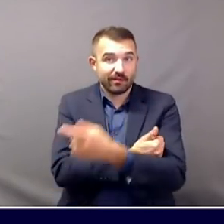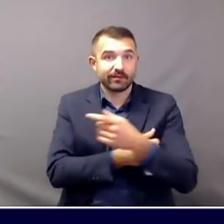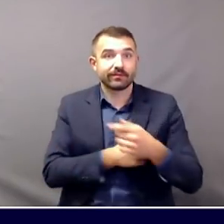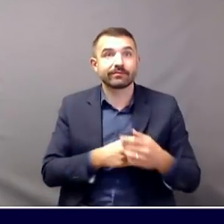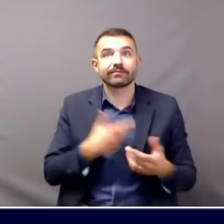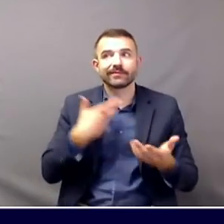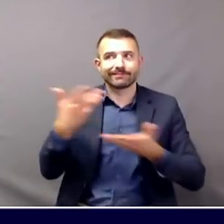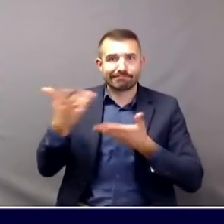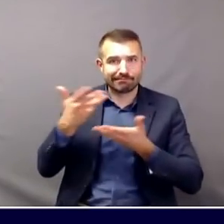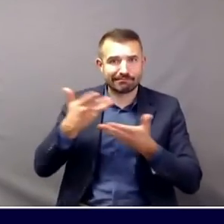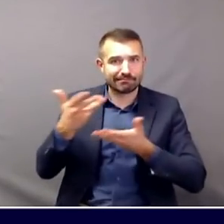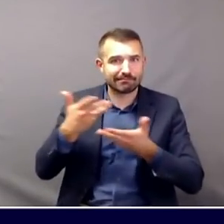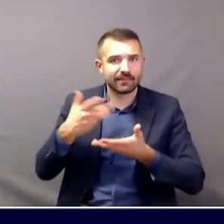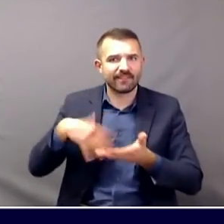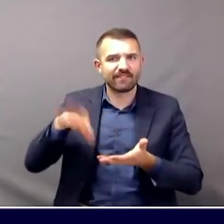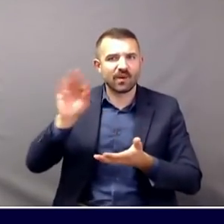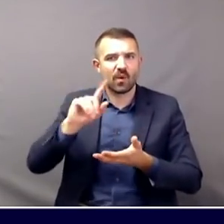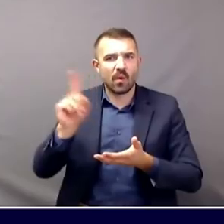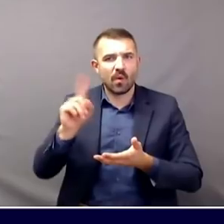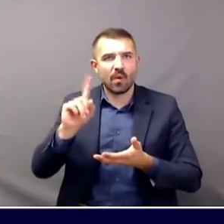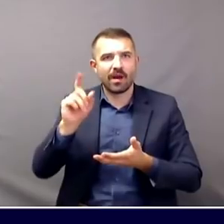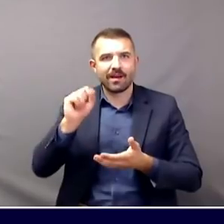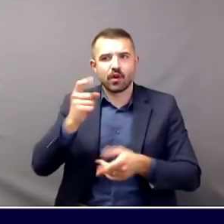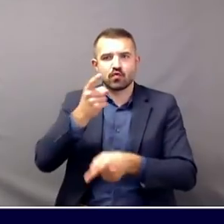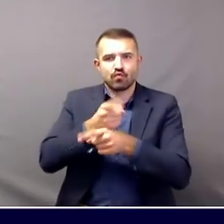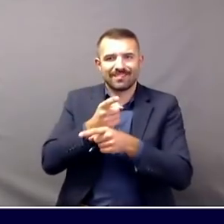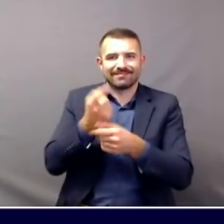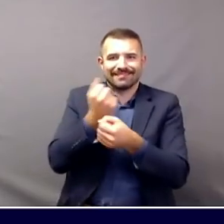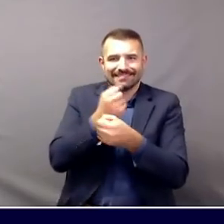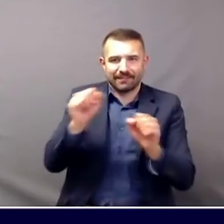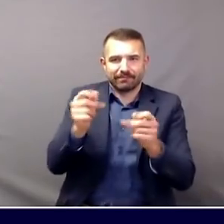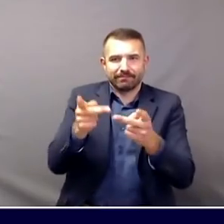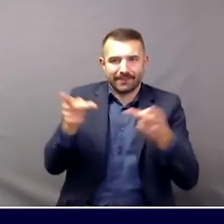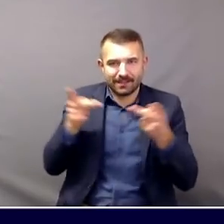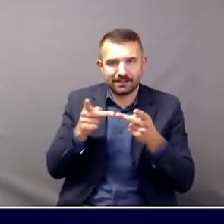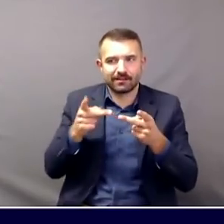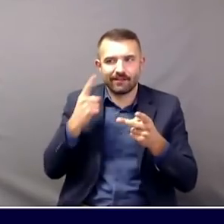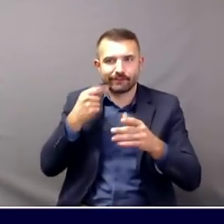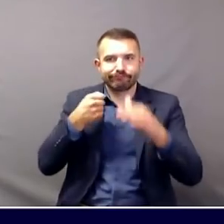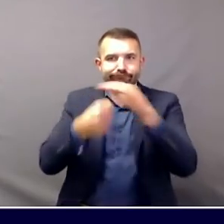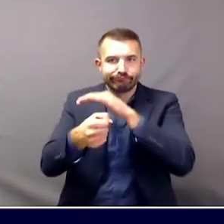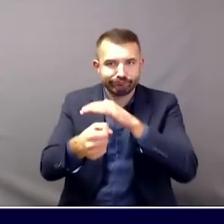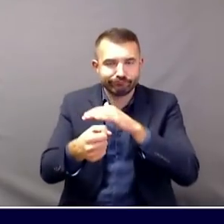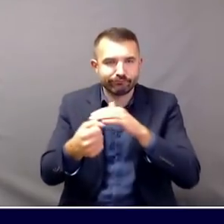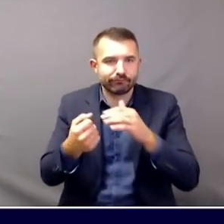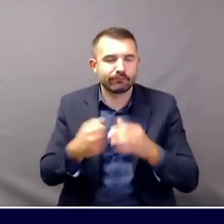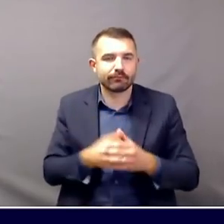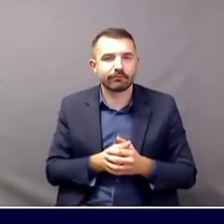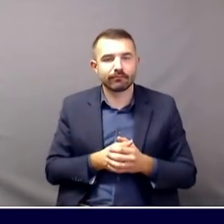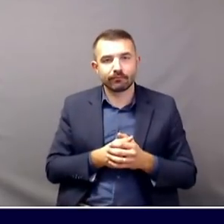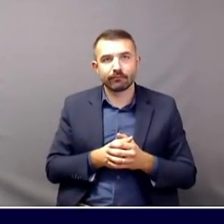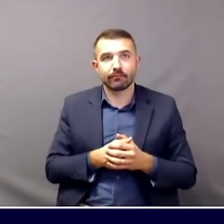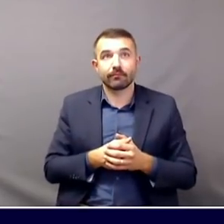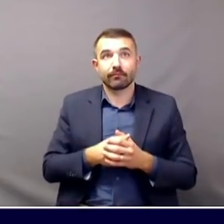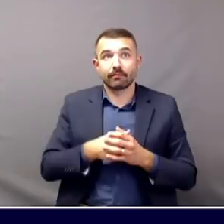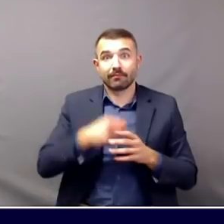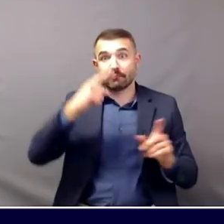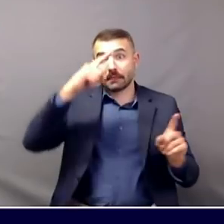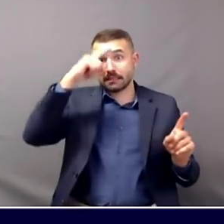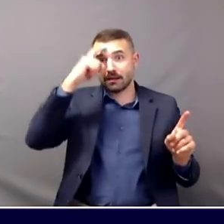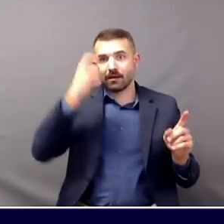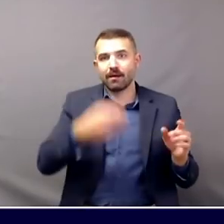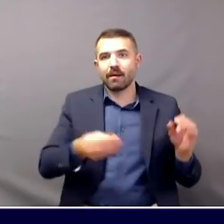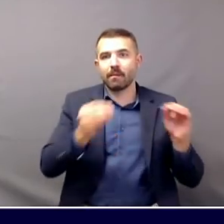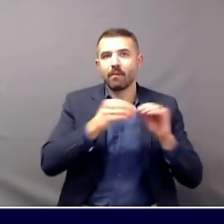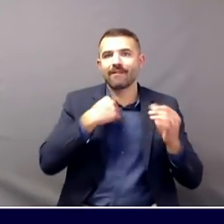types of shelters for the winter months, just knowing that the options that we had available in the summer are no longer there. So that work is ongoing. We